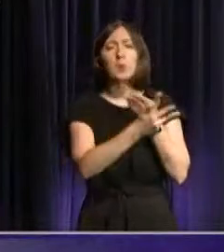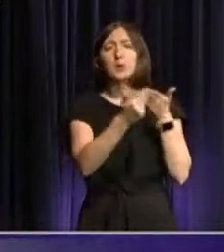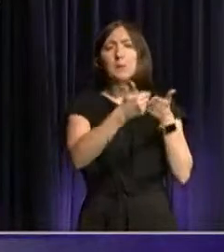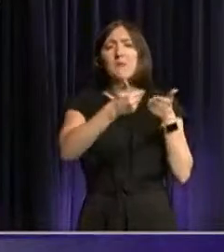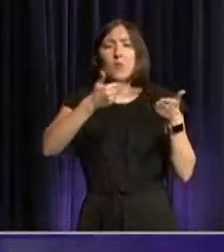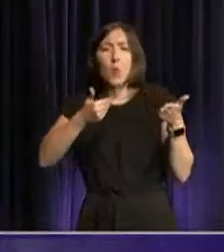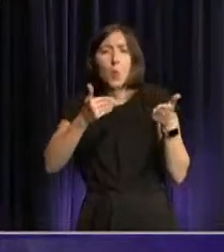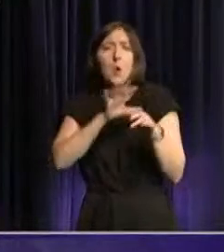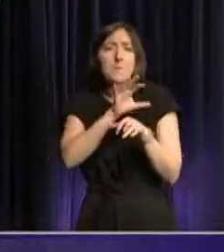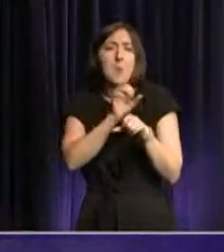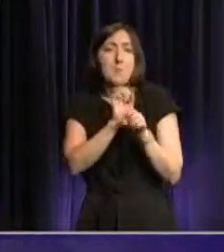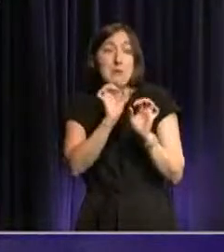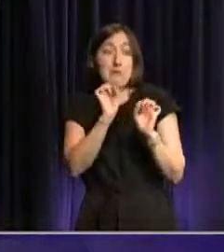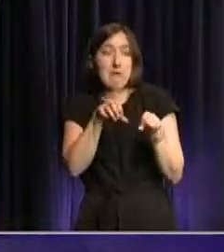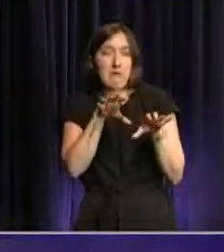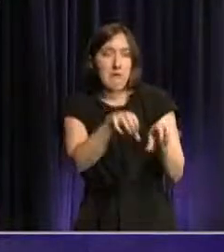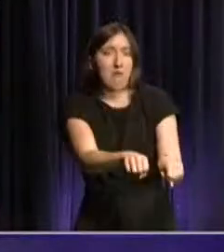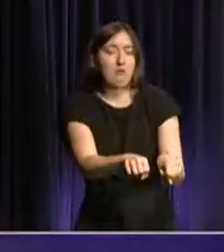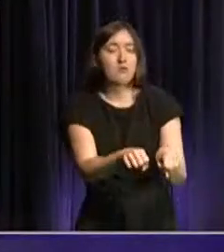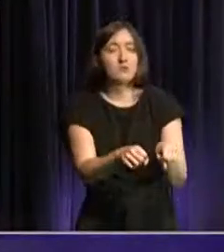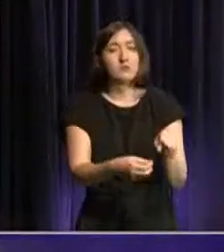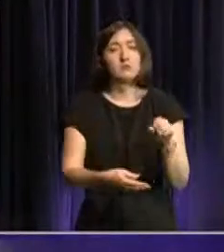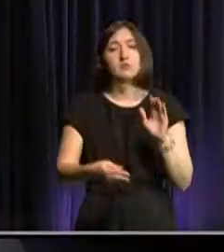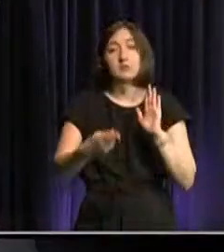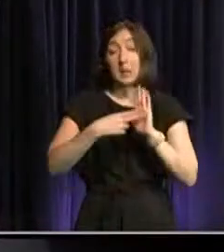more vaccines we get, the more that we'll be able to do it.